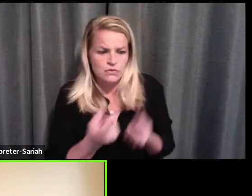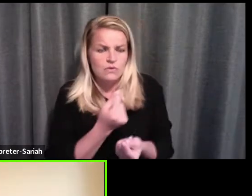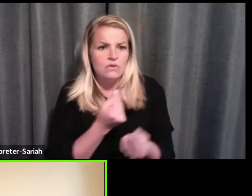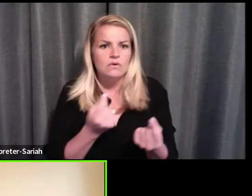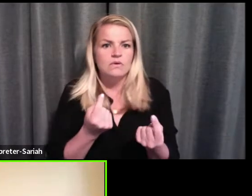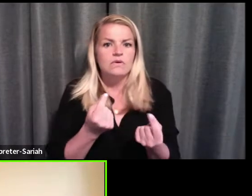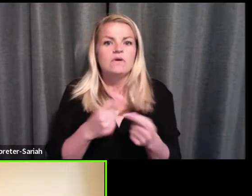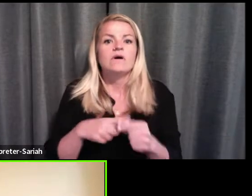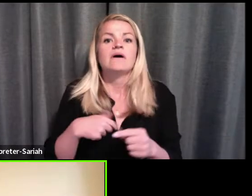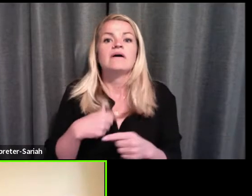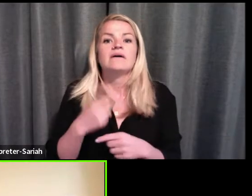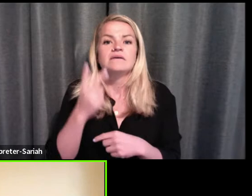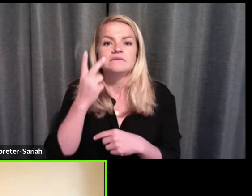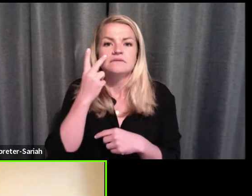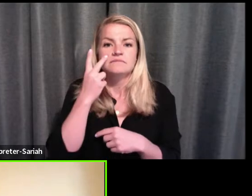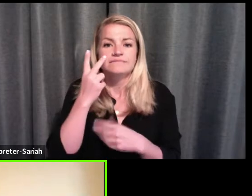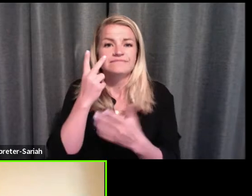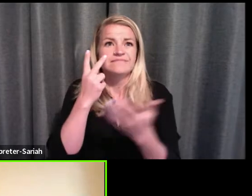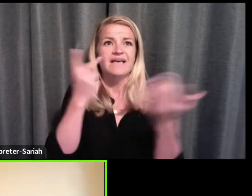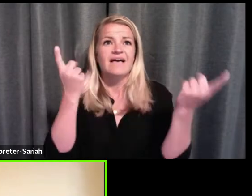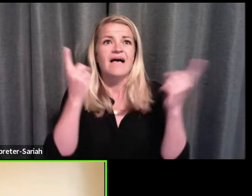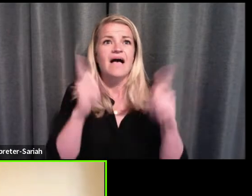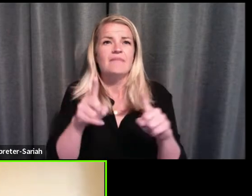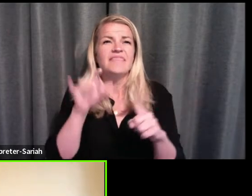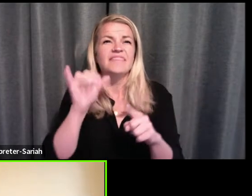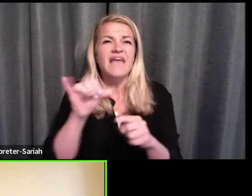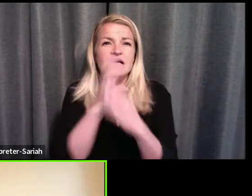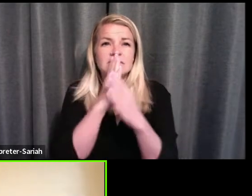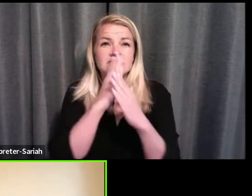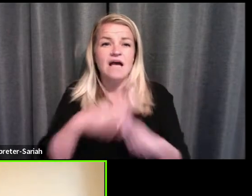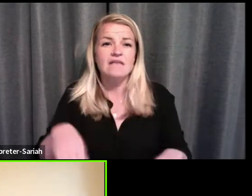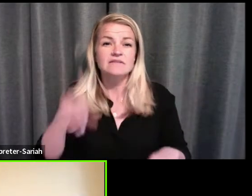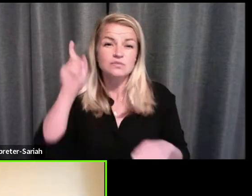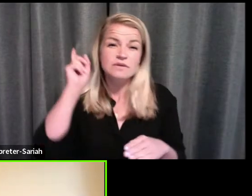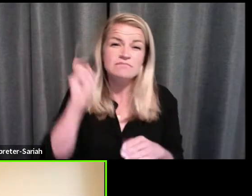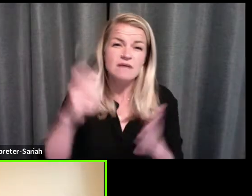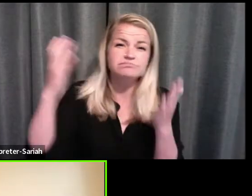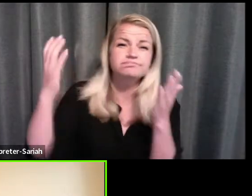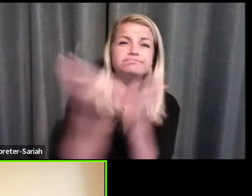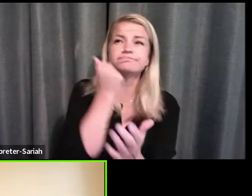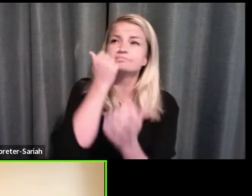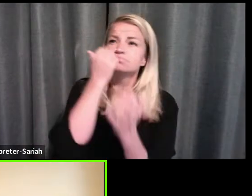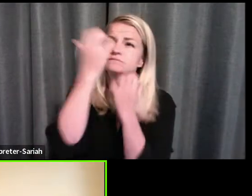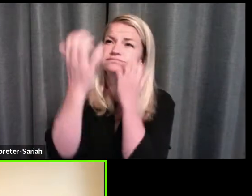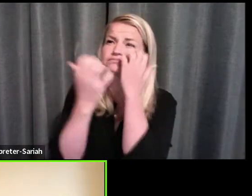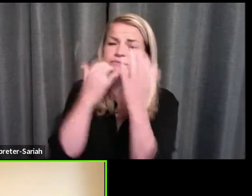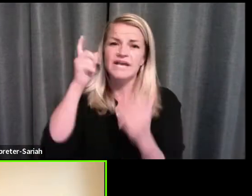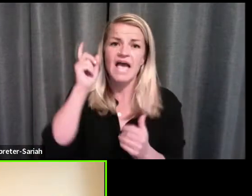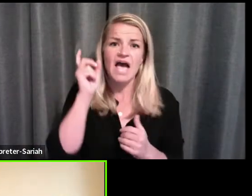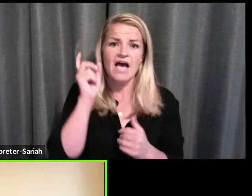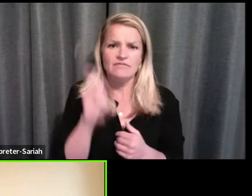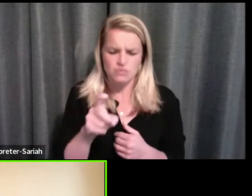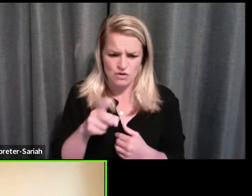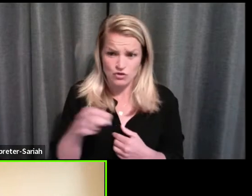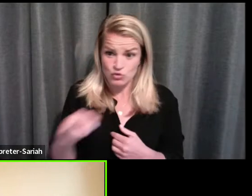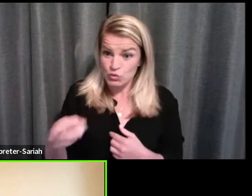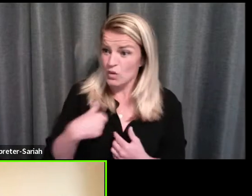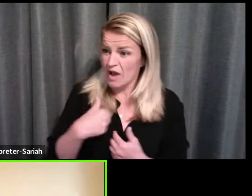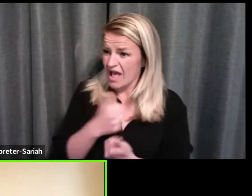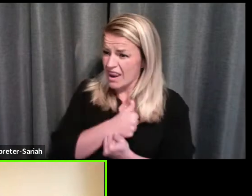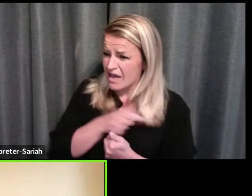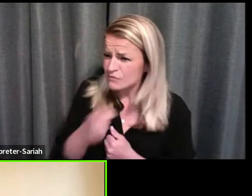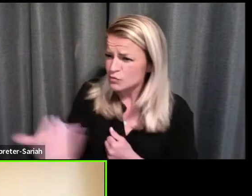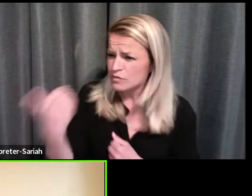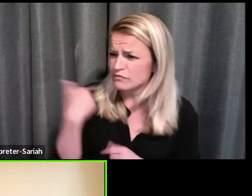See, breaking the silence is hard. My love you once had, but now I'm your